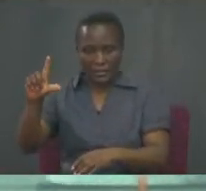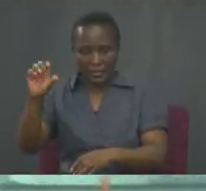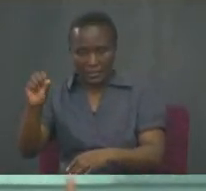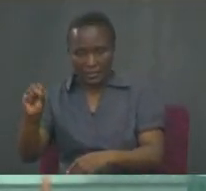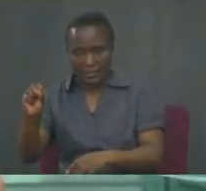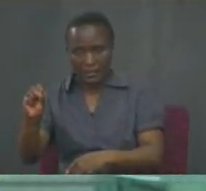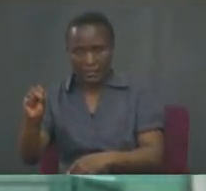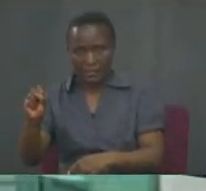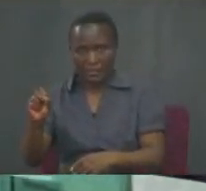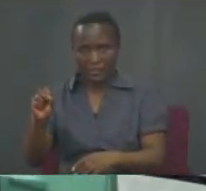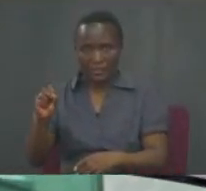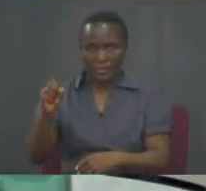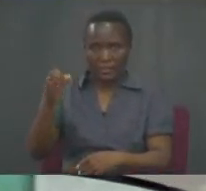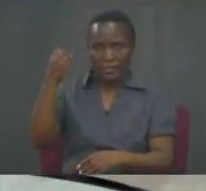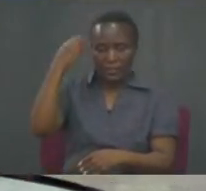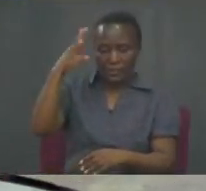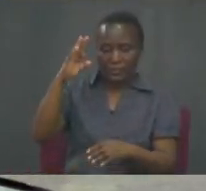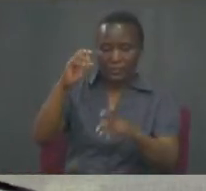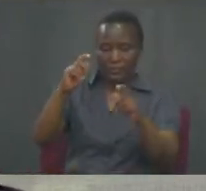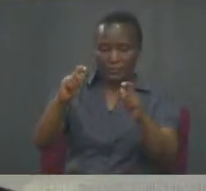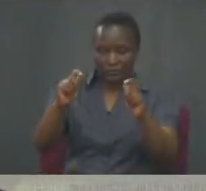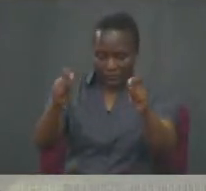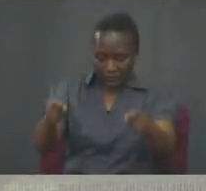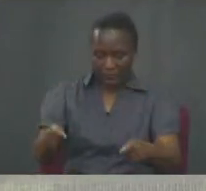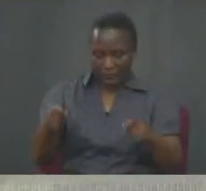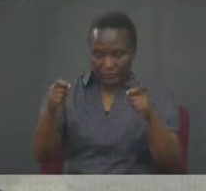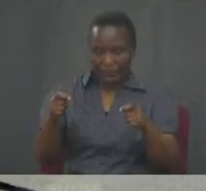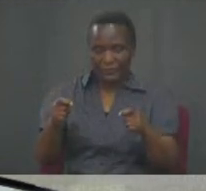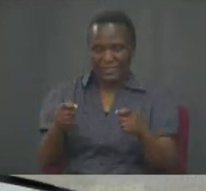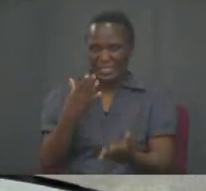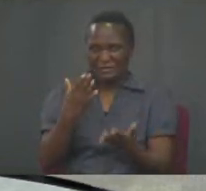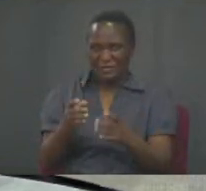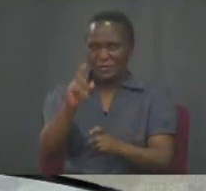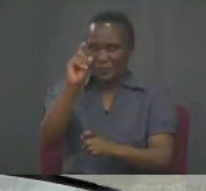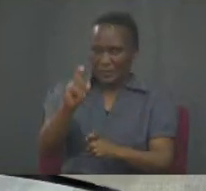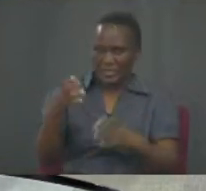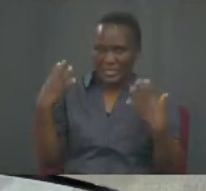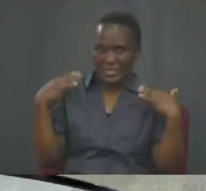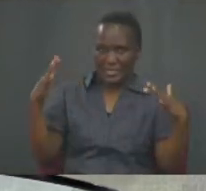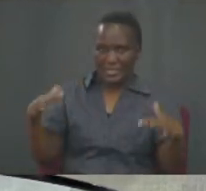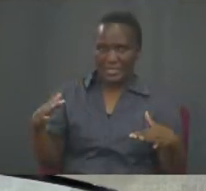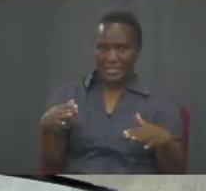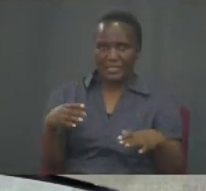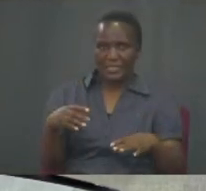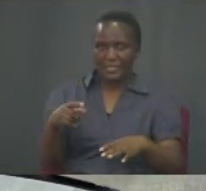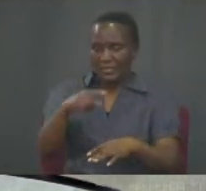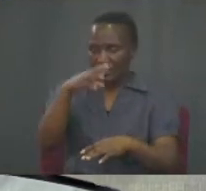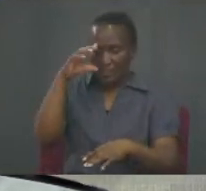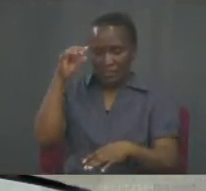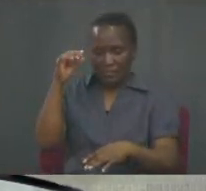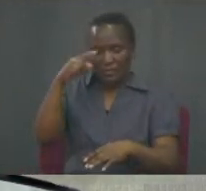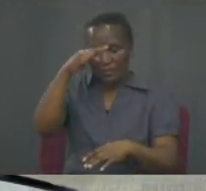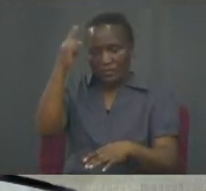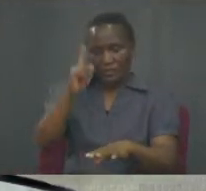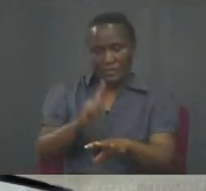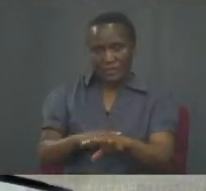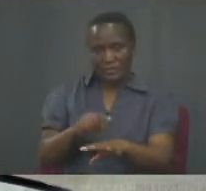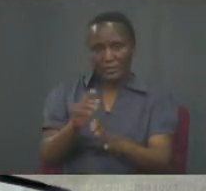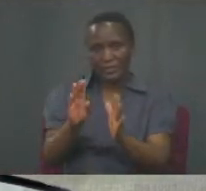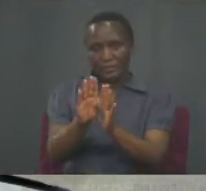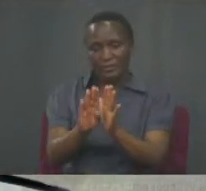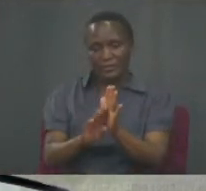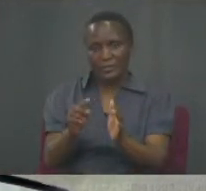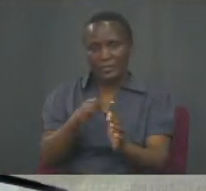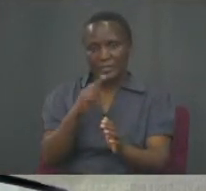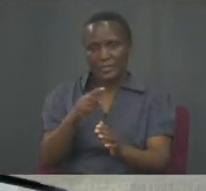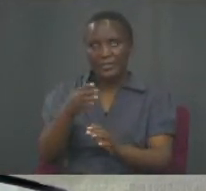it must have been angels, man. You know, because when the Bible says God buried Moses, Ellen White says they were the angels who dug the grave and